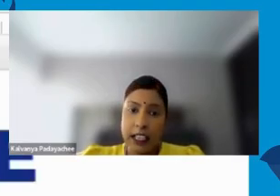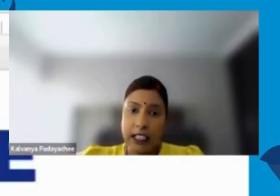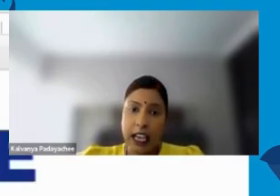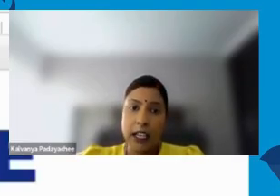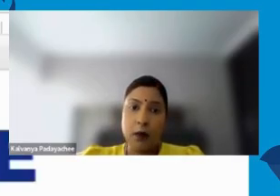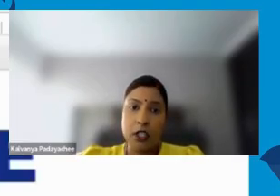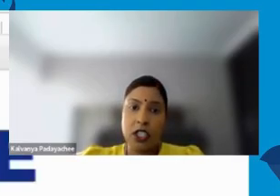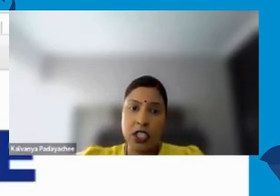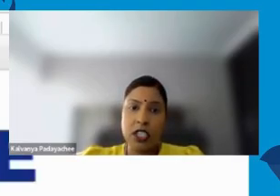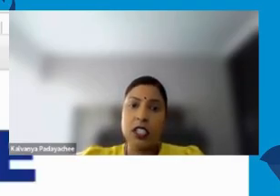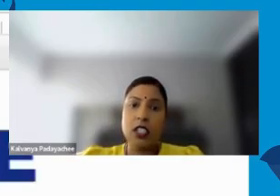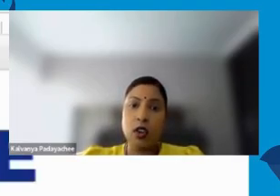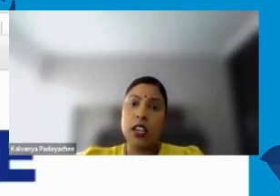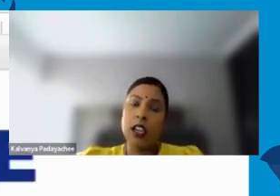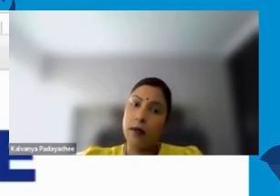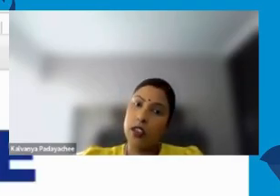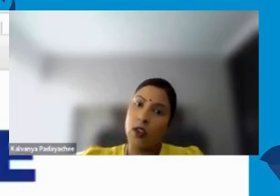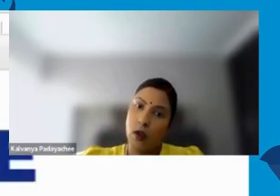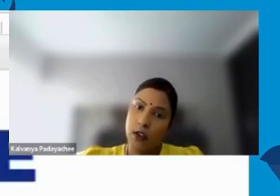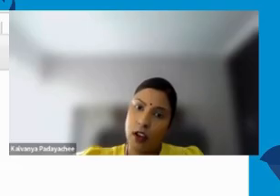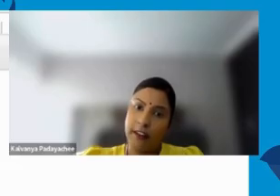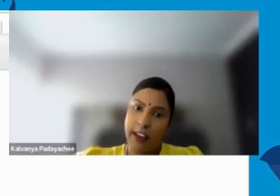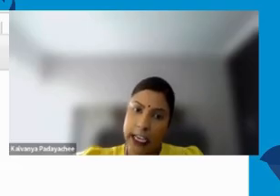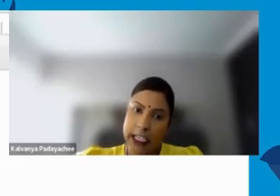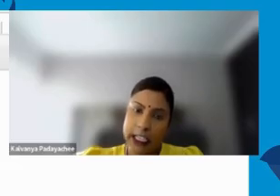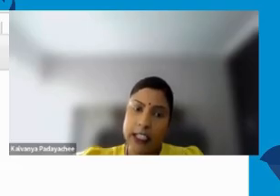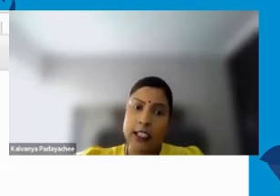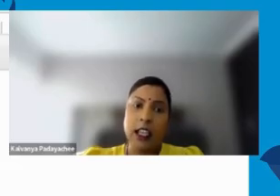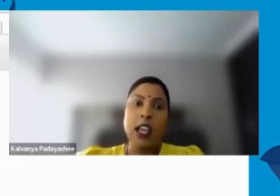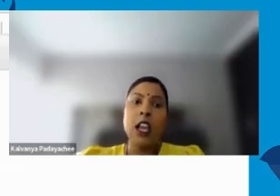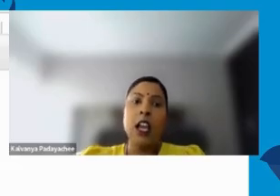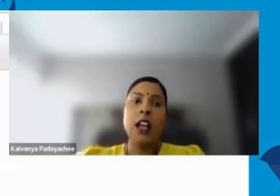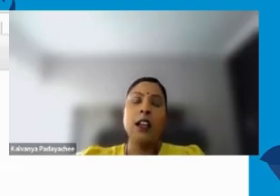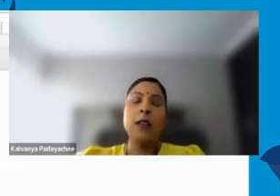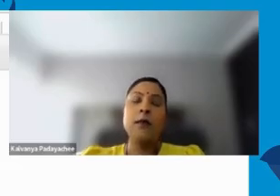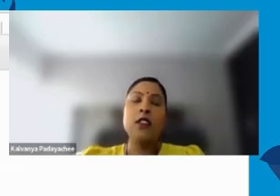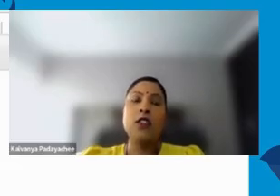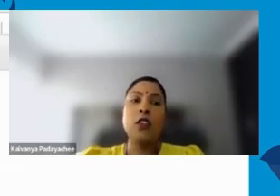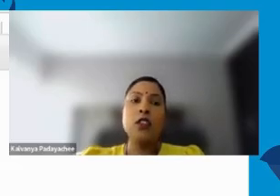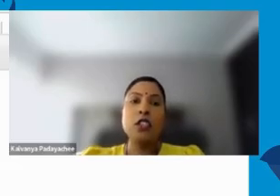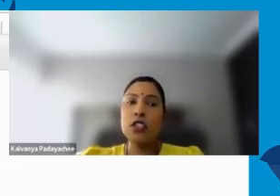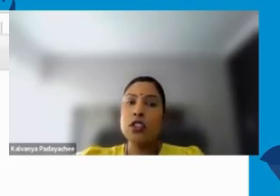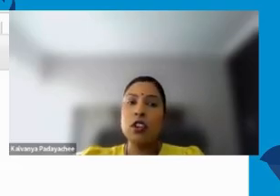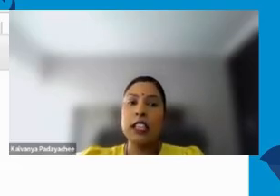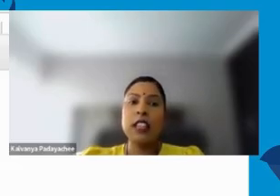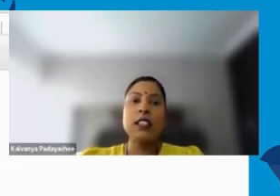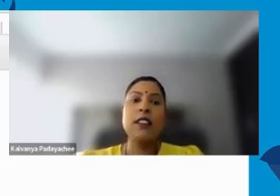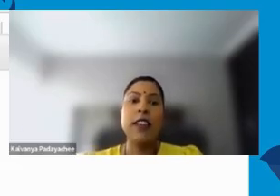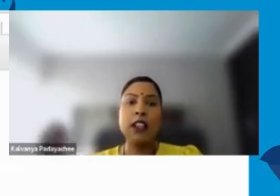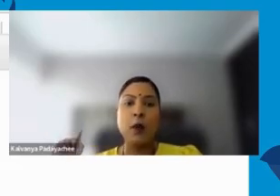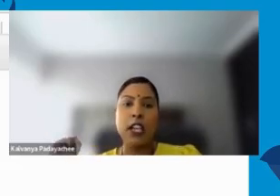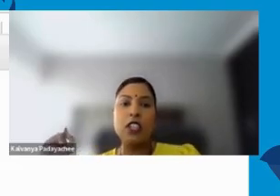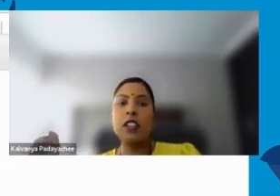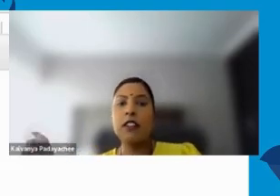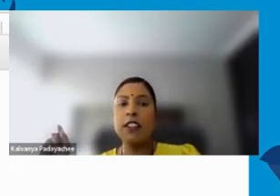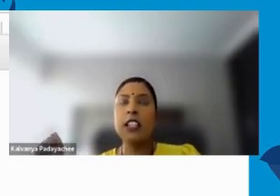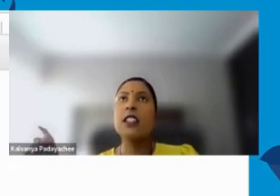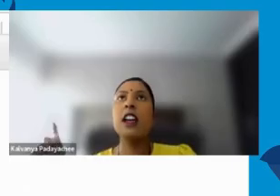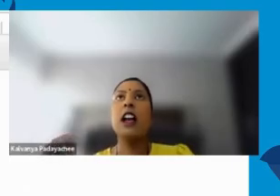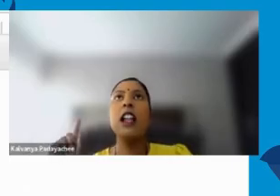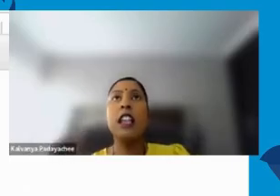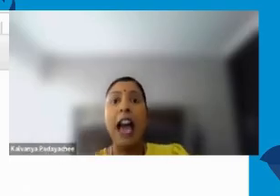my second last slide, which is just talking about the overall findings. So just to note that this